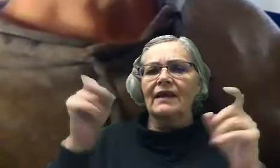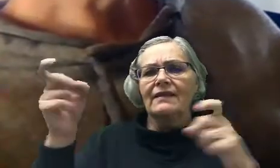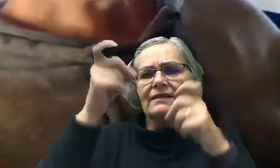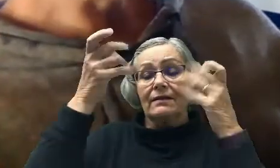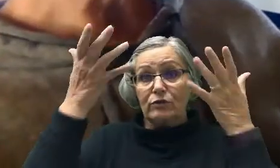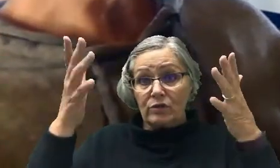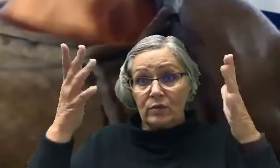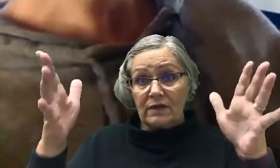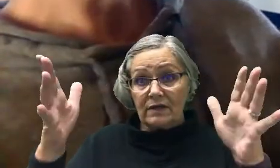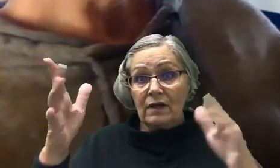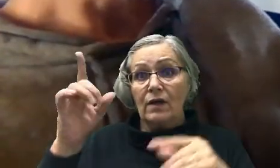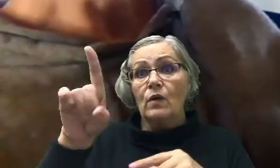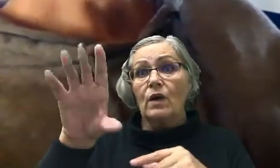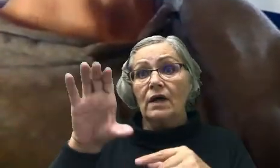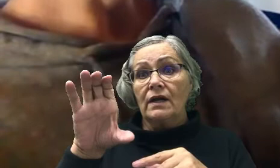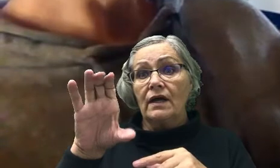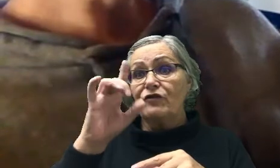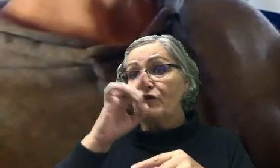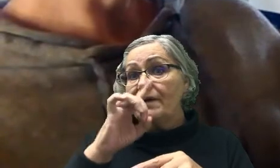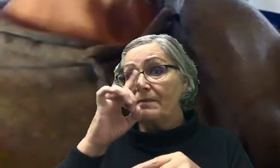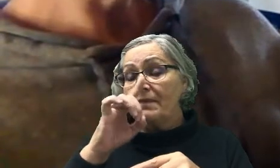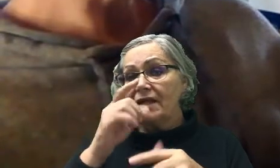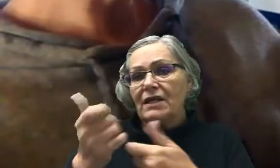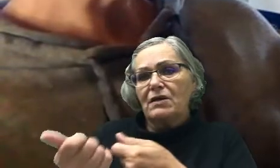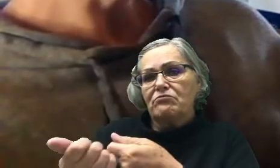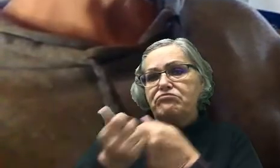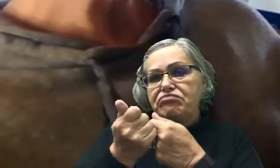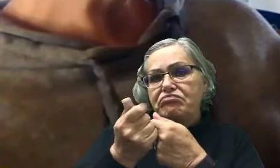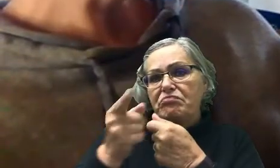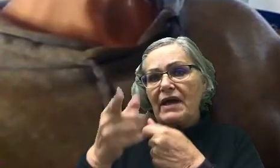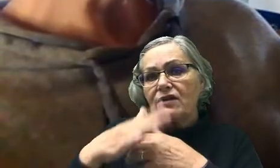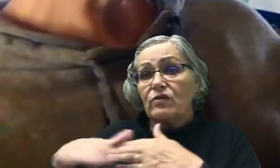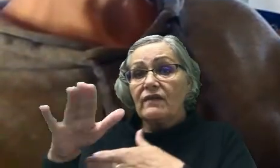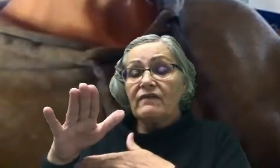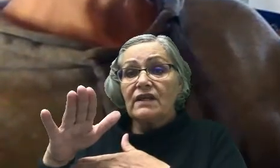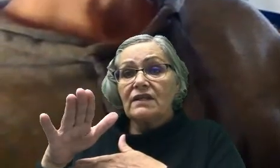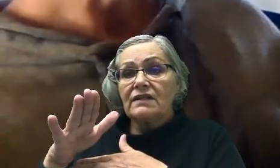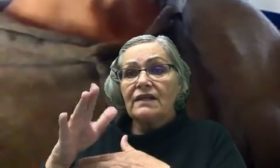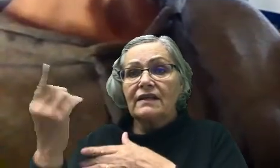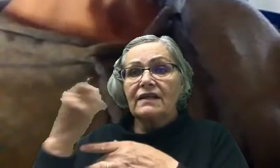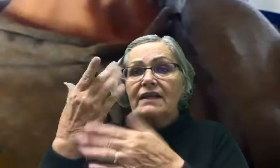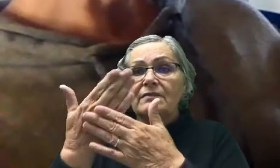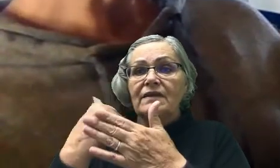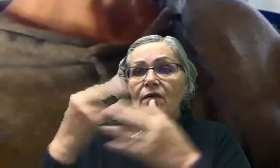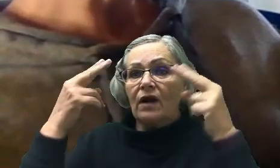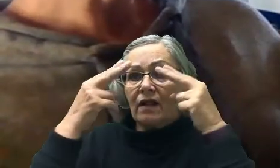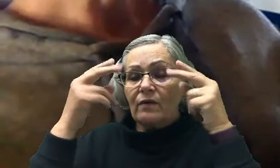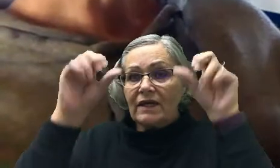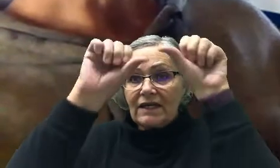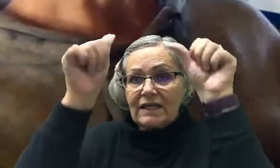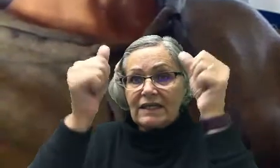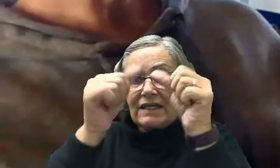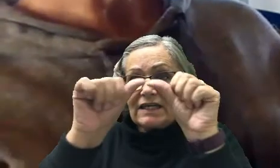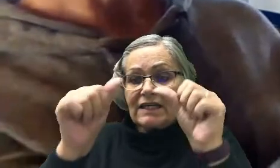When the celebration was over, 100 field mice pulled the pumpkin back to the field. The day before Halloween,